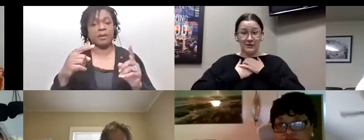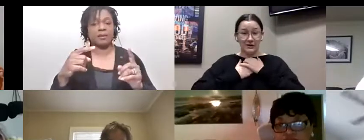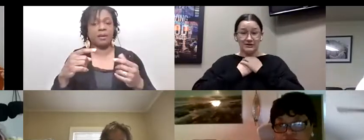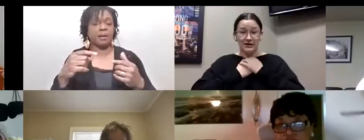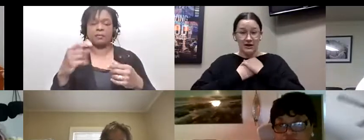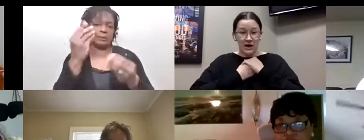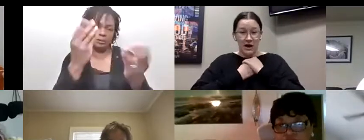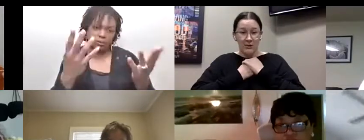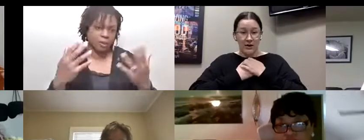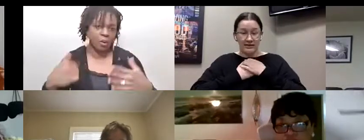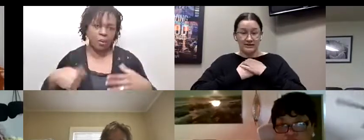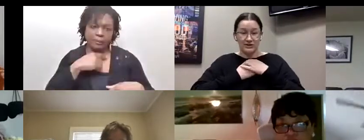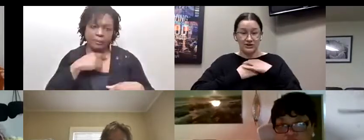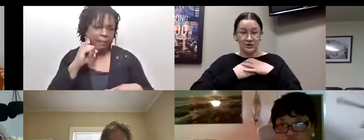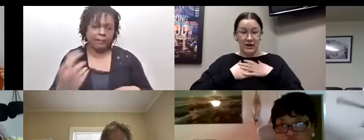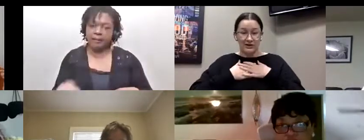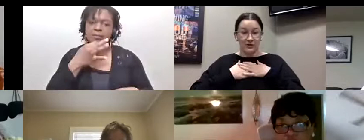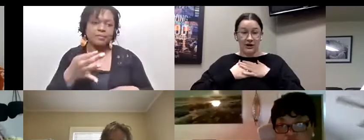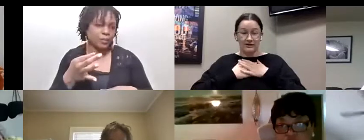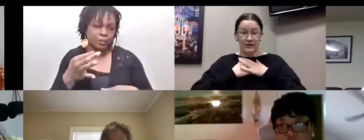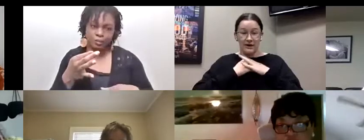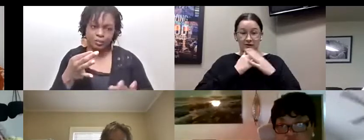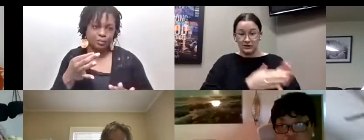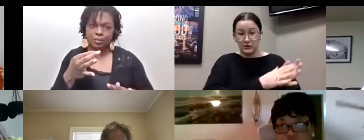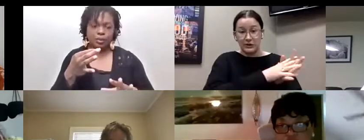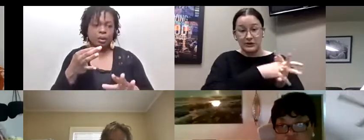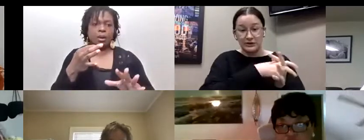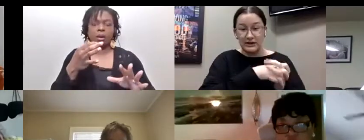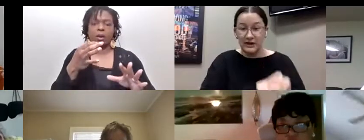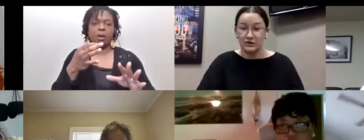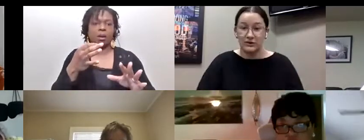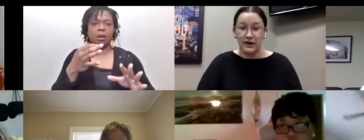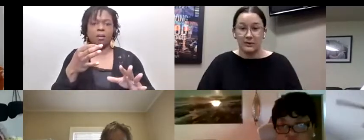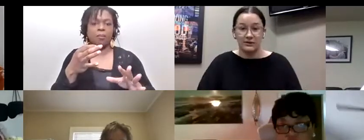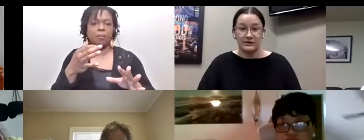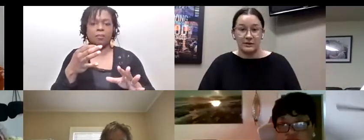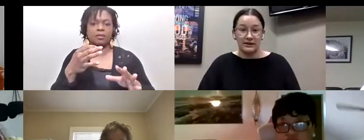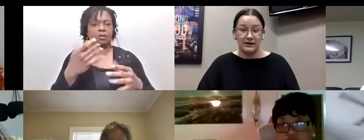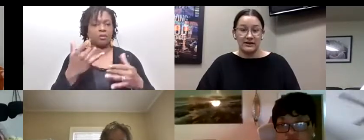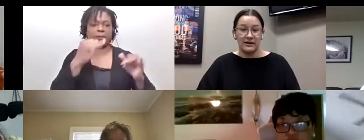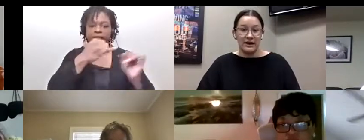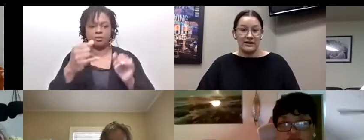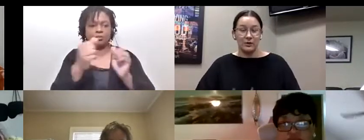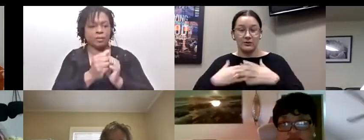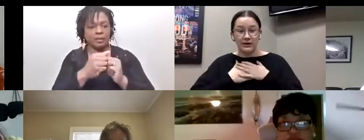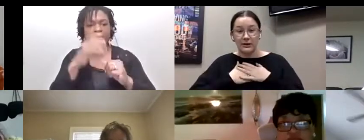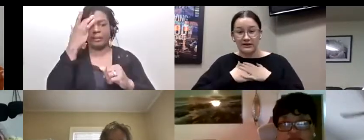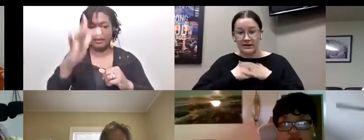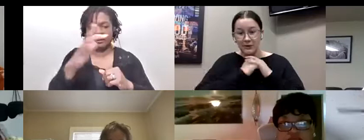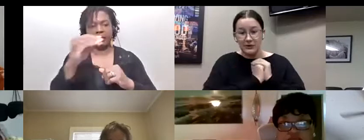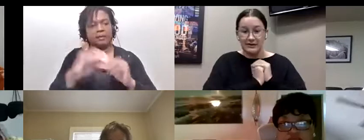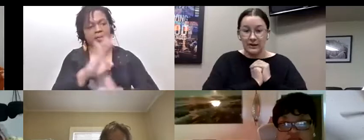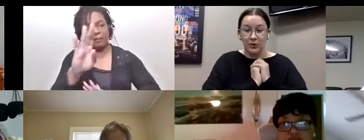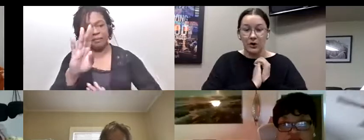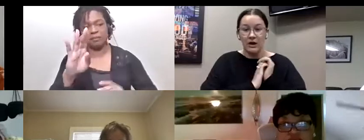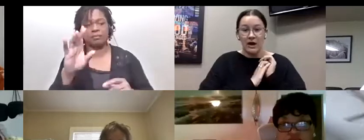the experts on this issue as far as individuals with intellectual and developmental disabilities. And so we really wanted to